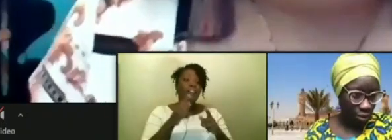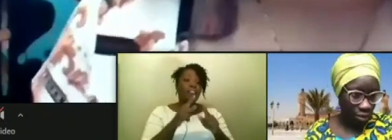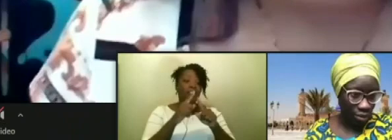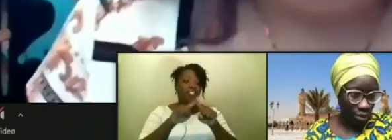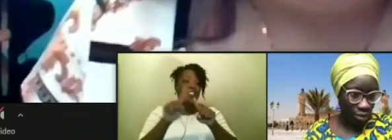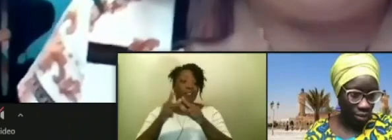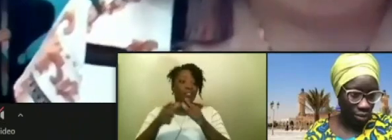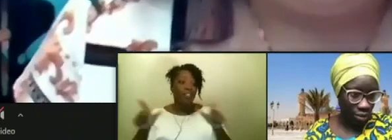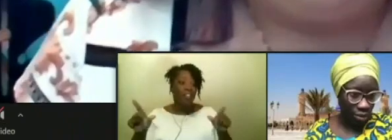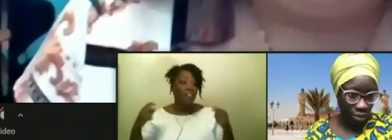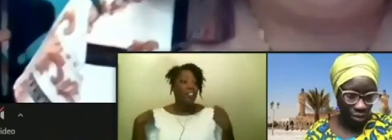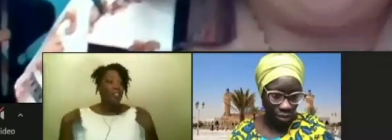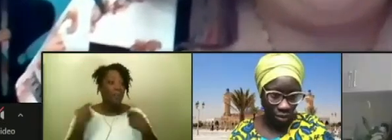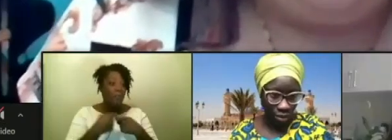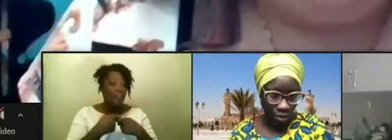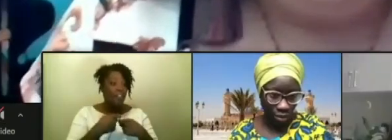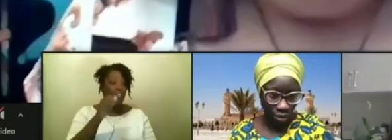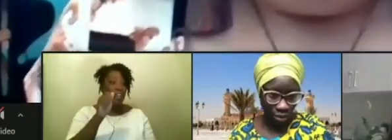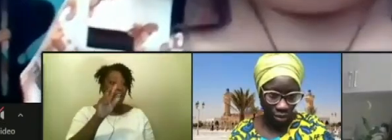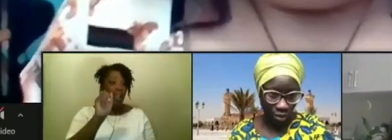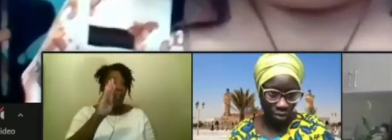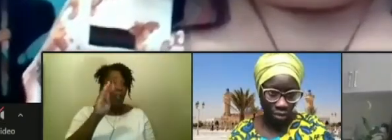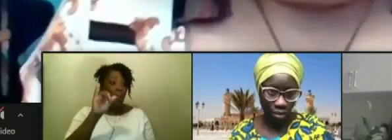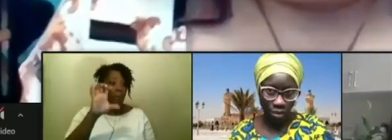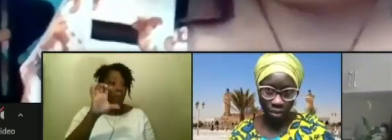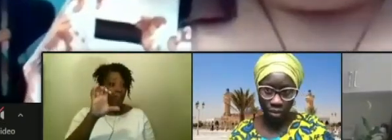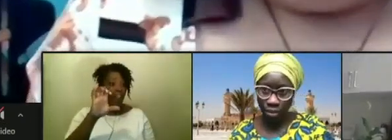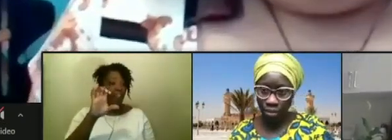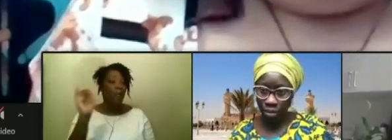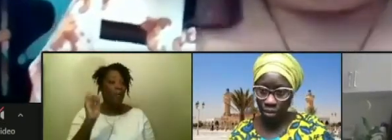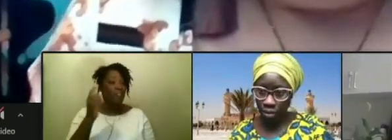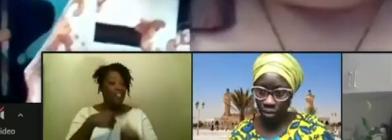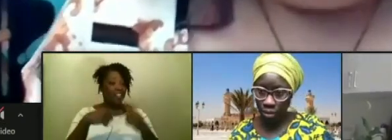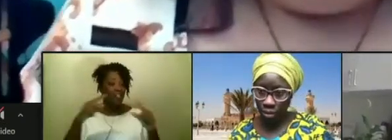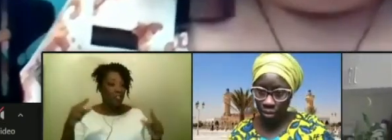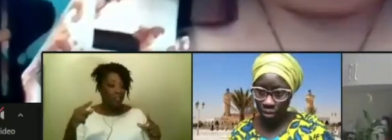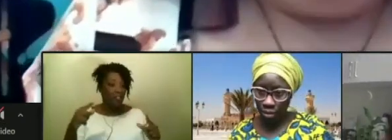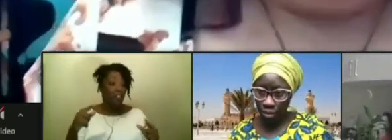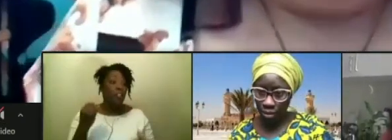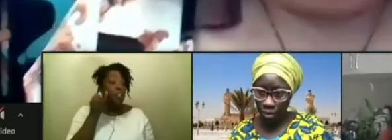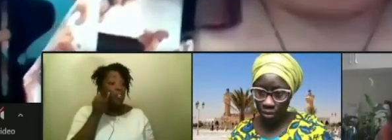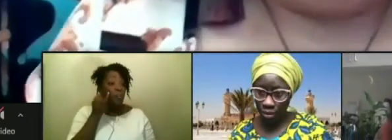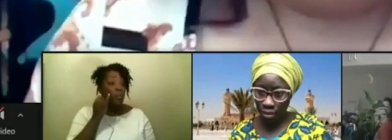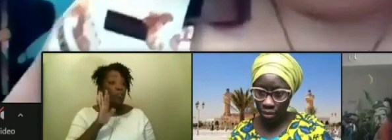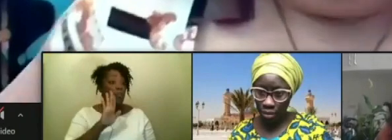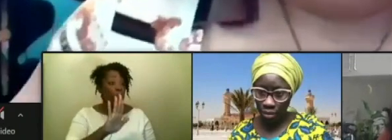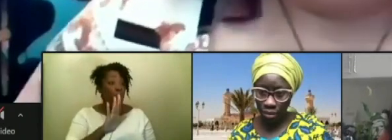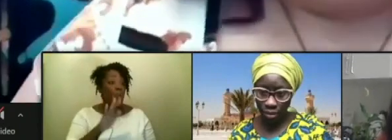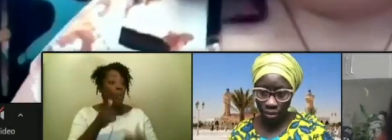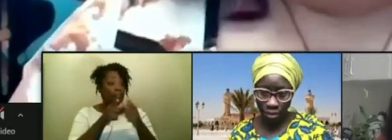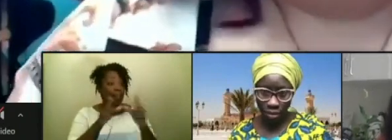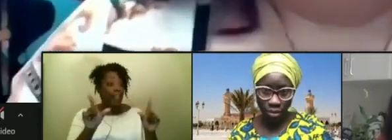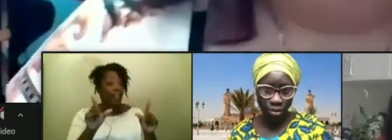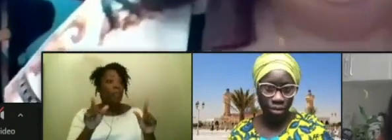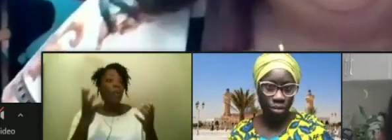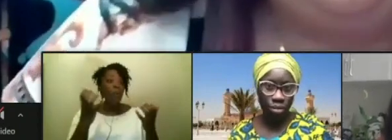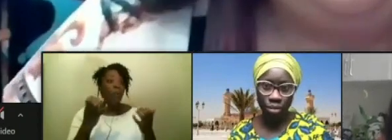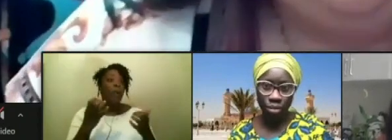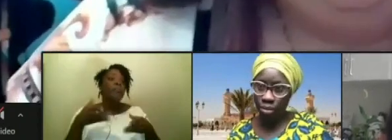We would like to give time for those to call in to their native language translation for them to settle in.